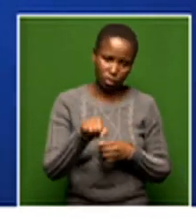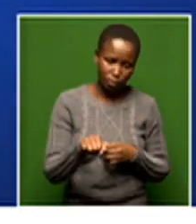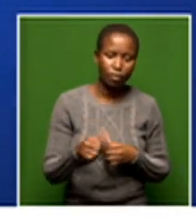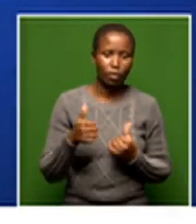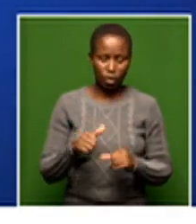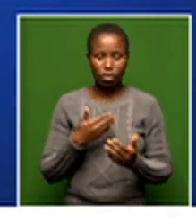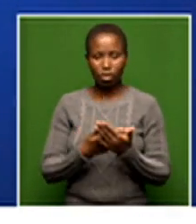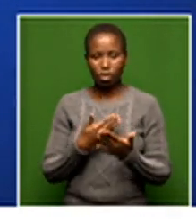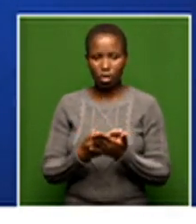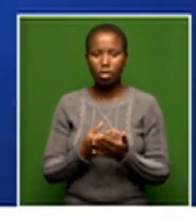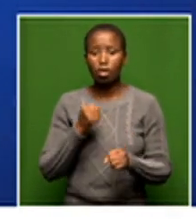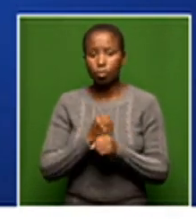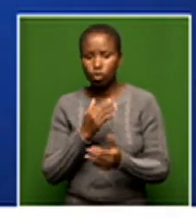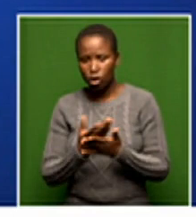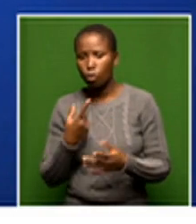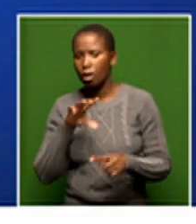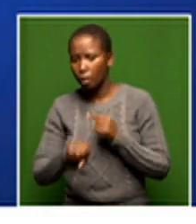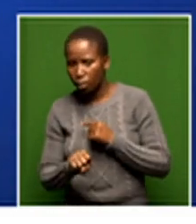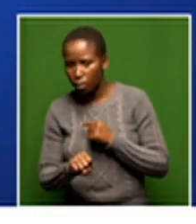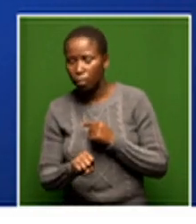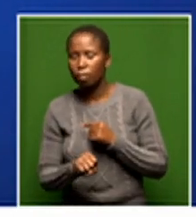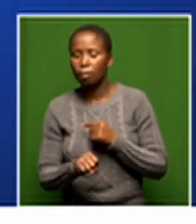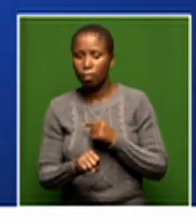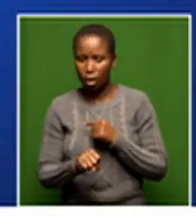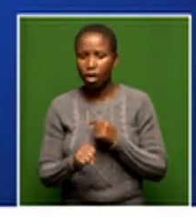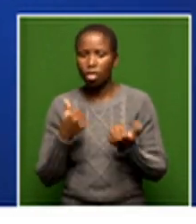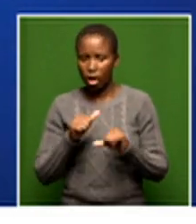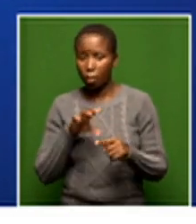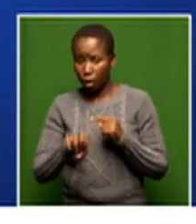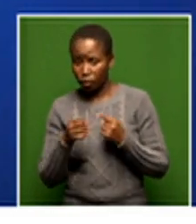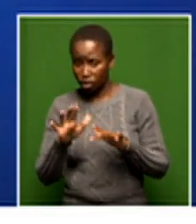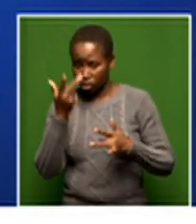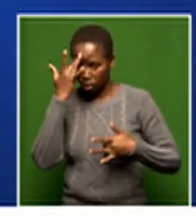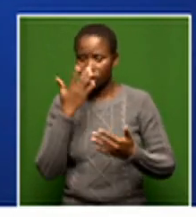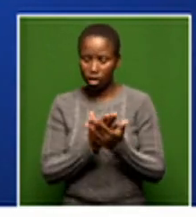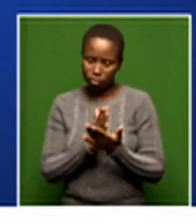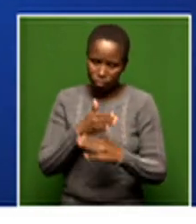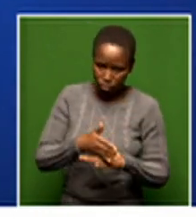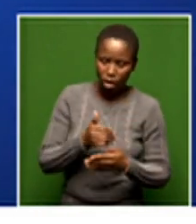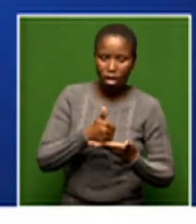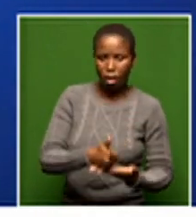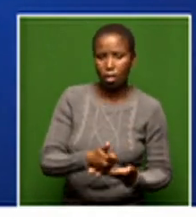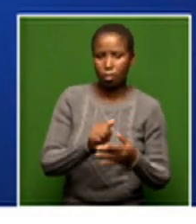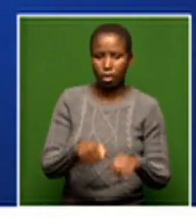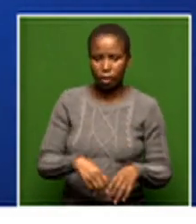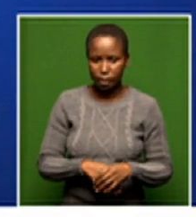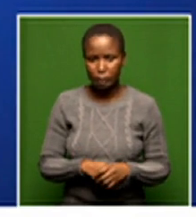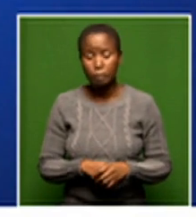we can track, find out, and make and intervene. But remember that the WHO has discounted